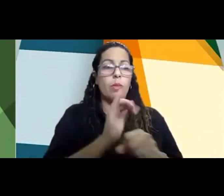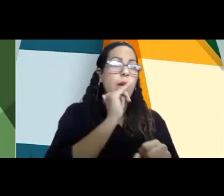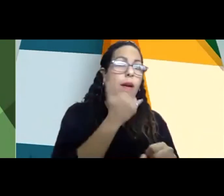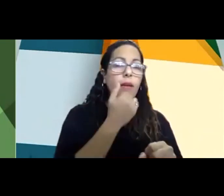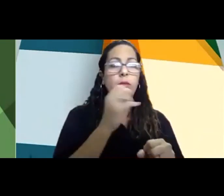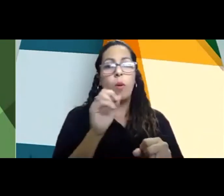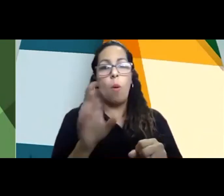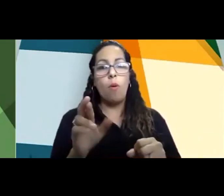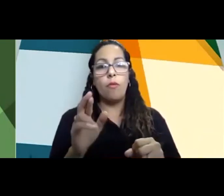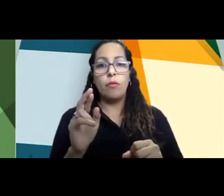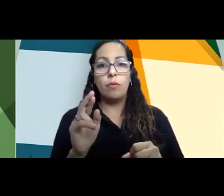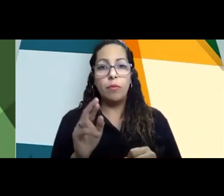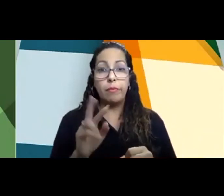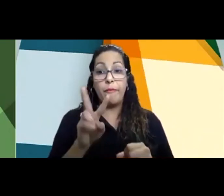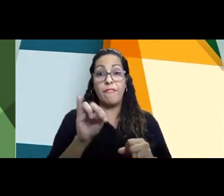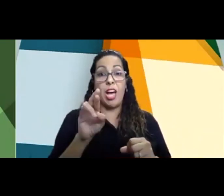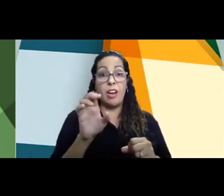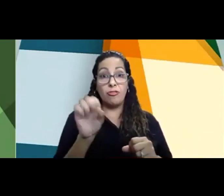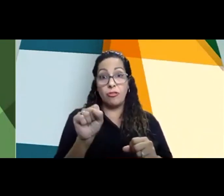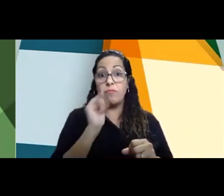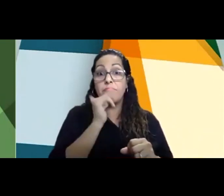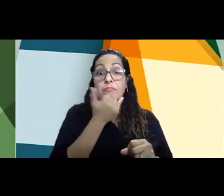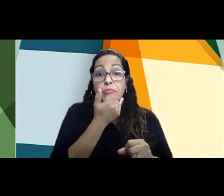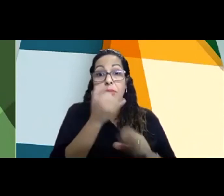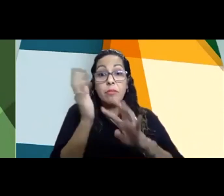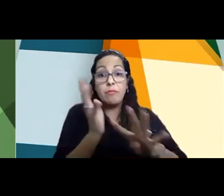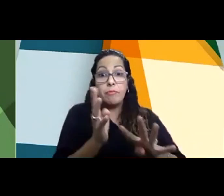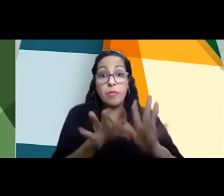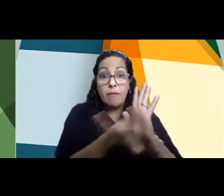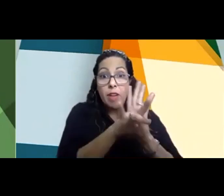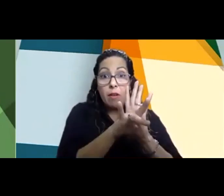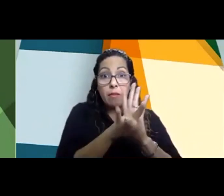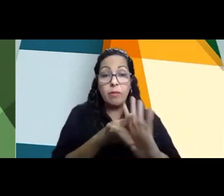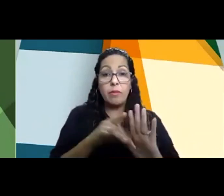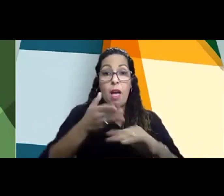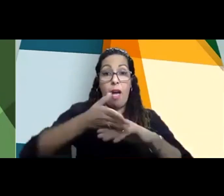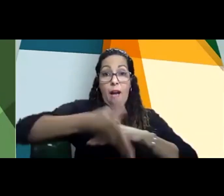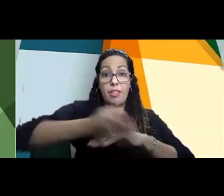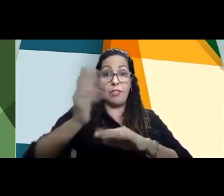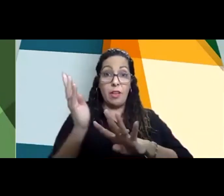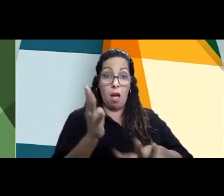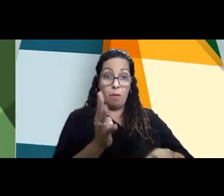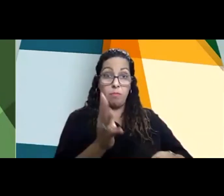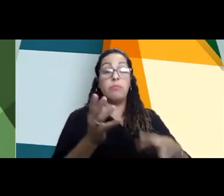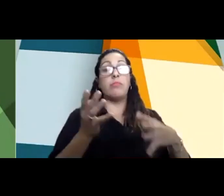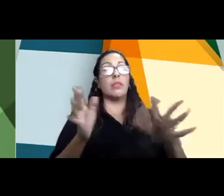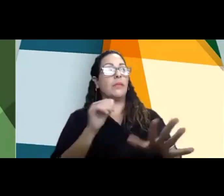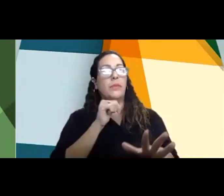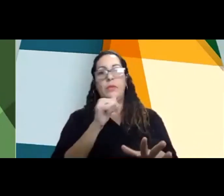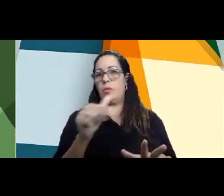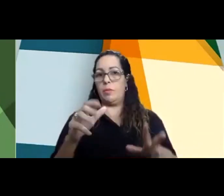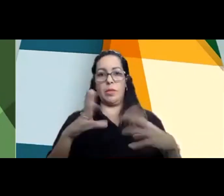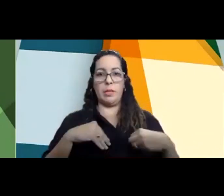if viruses or corrupted files are found after the upload will not be